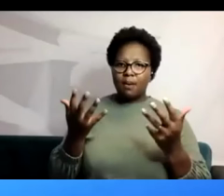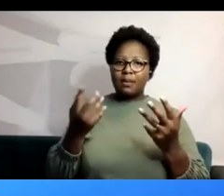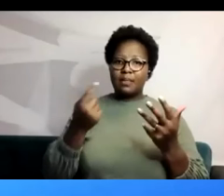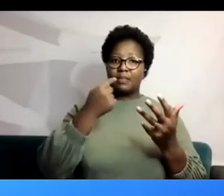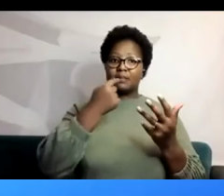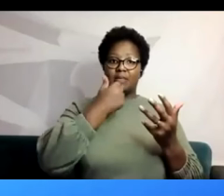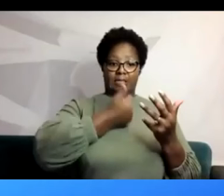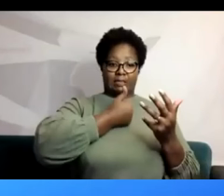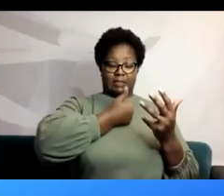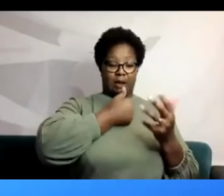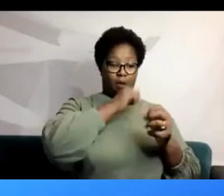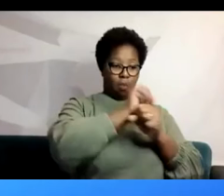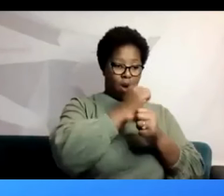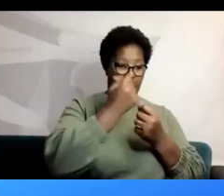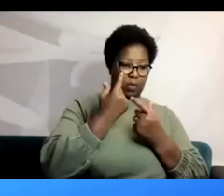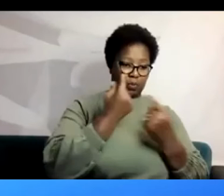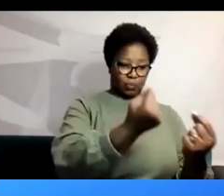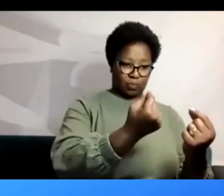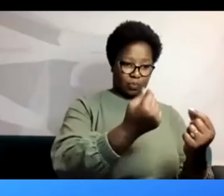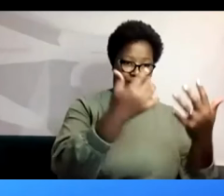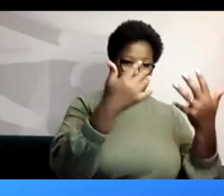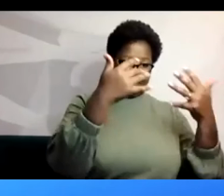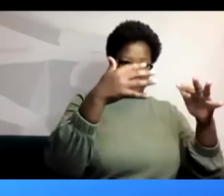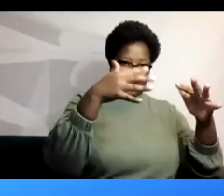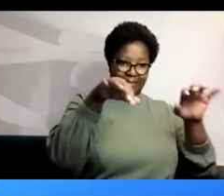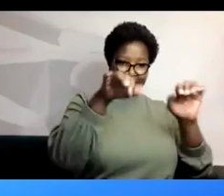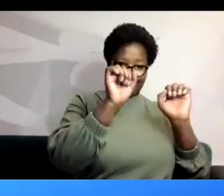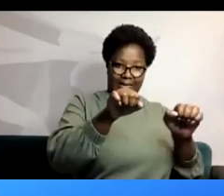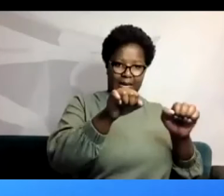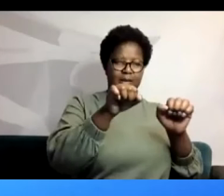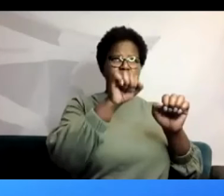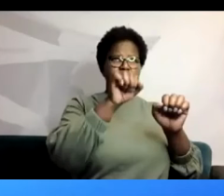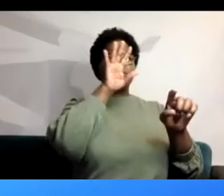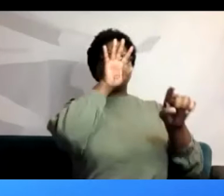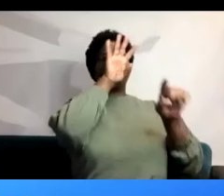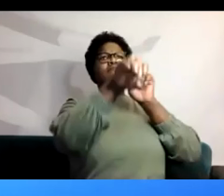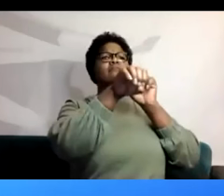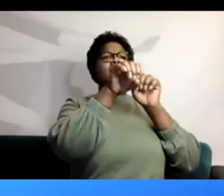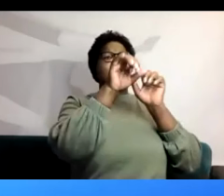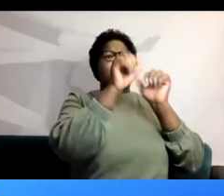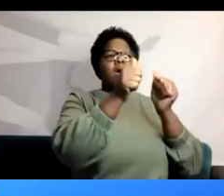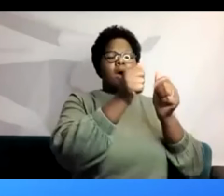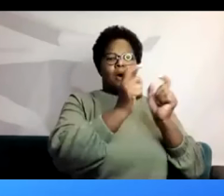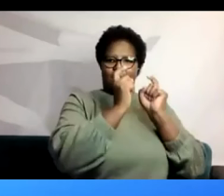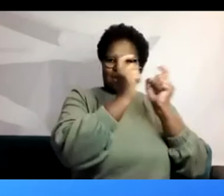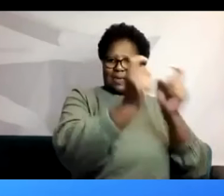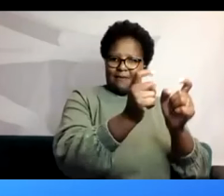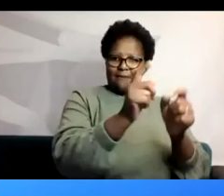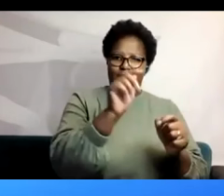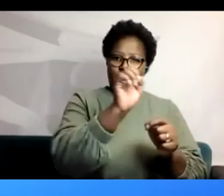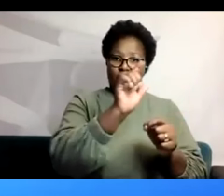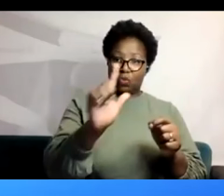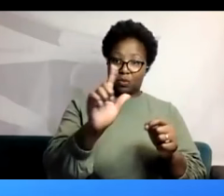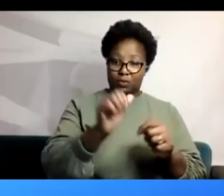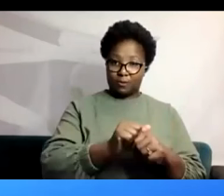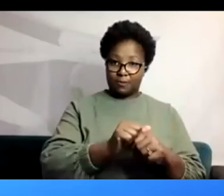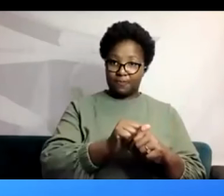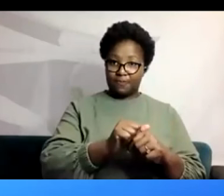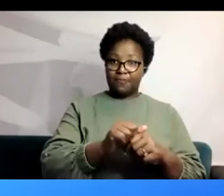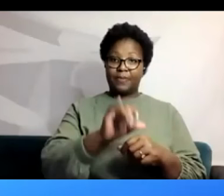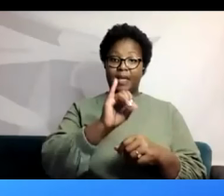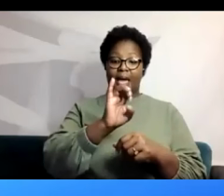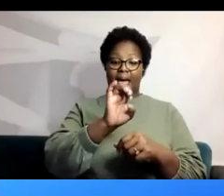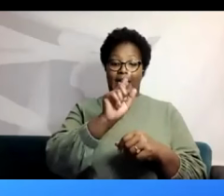person needs and wants to accomplish and the tools needed to accomplish the task. The IETT also pinpoints